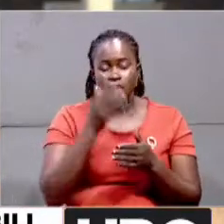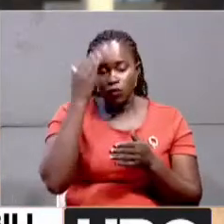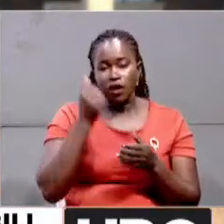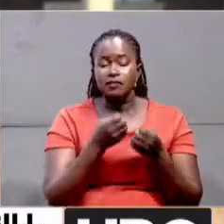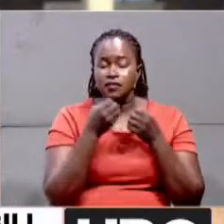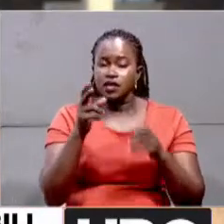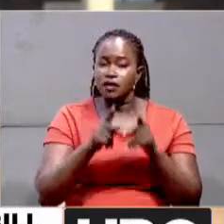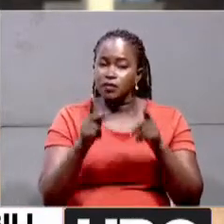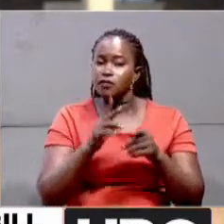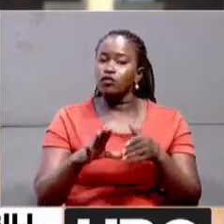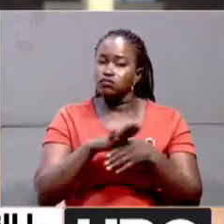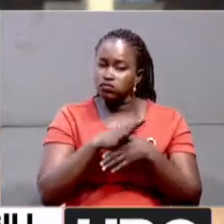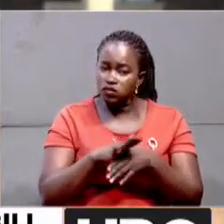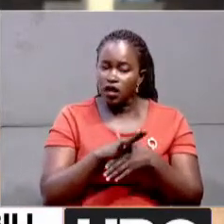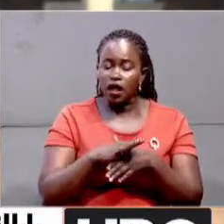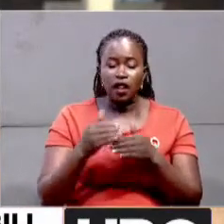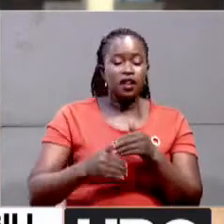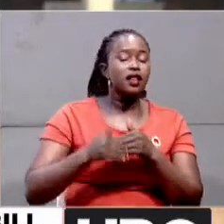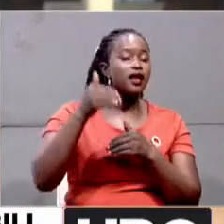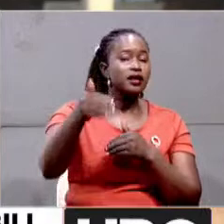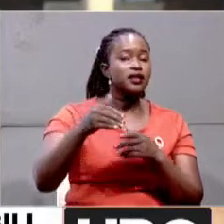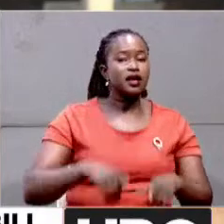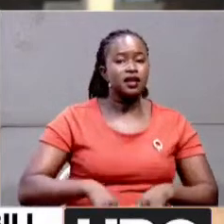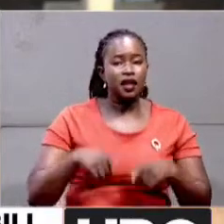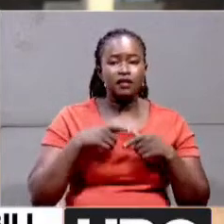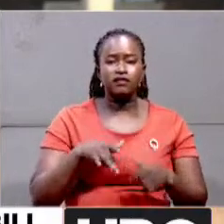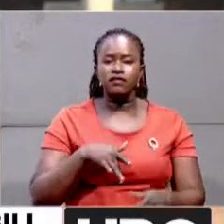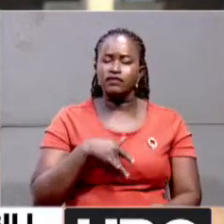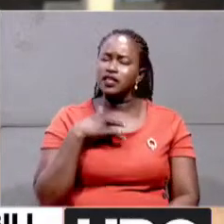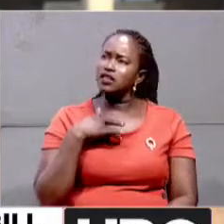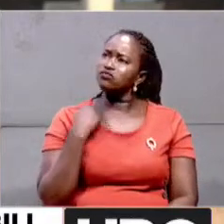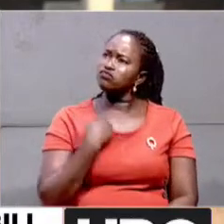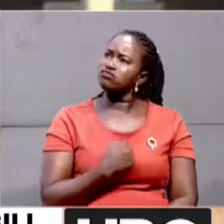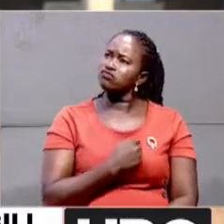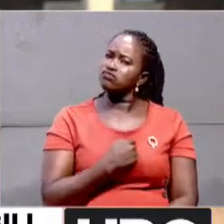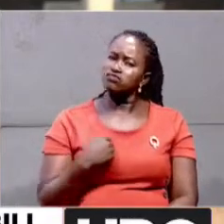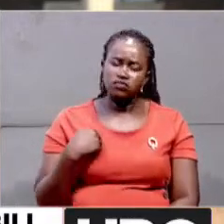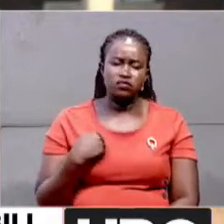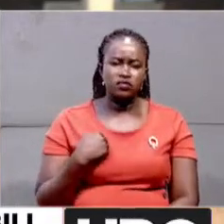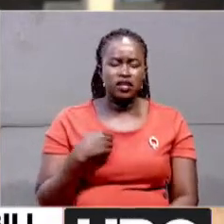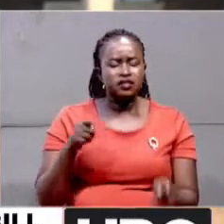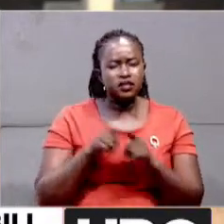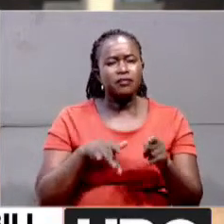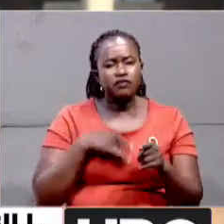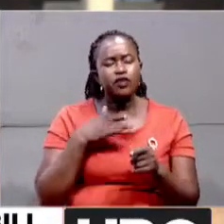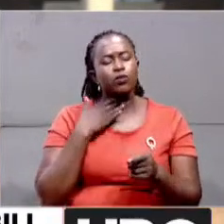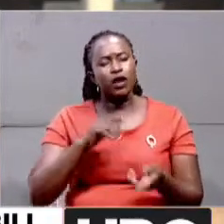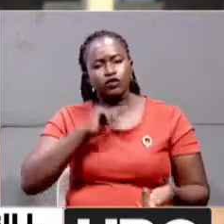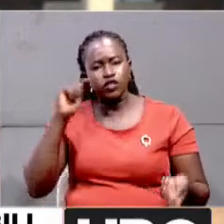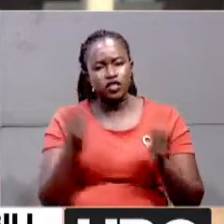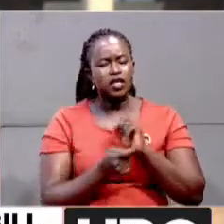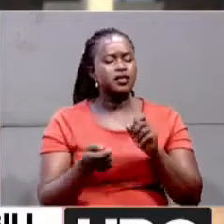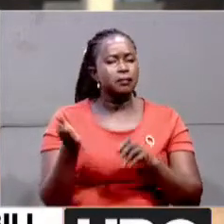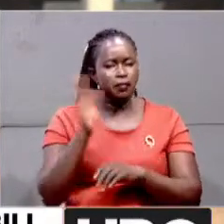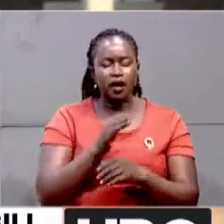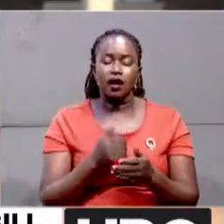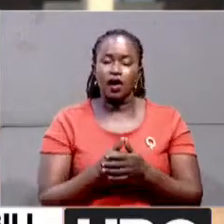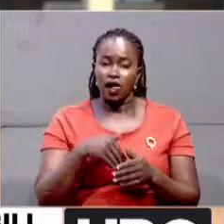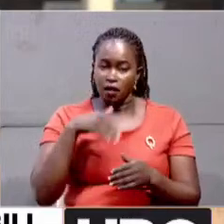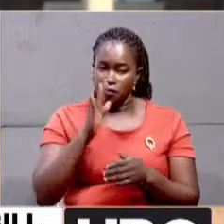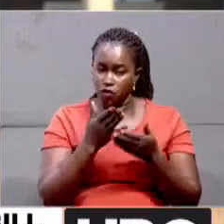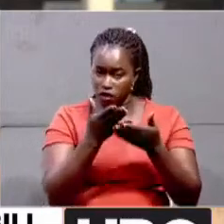homosexuals later in life regret their actions and they want to revert back, especially